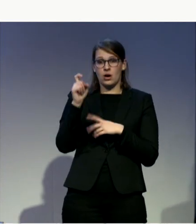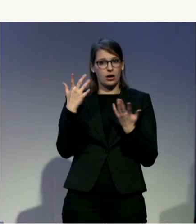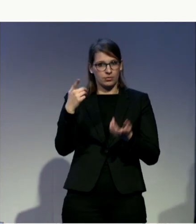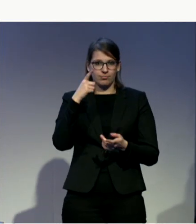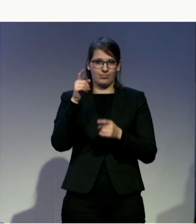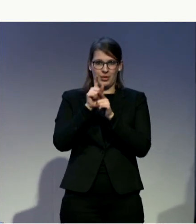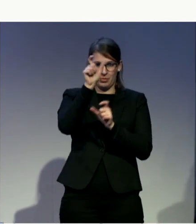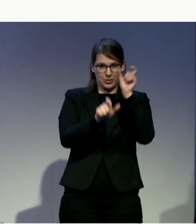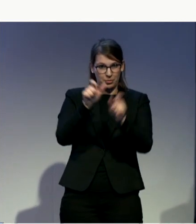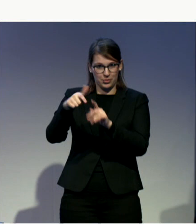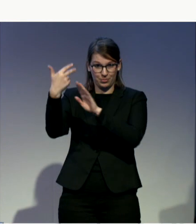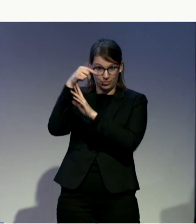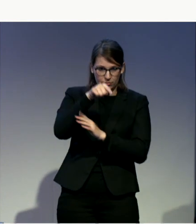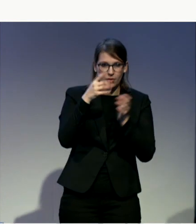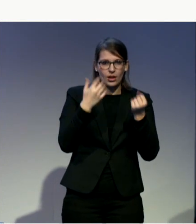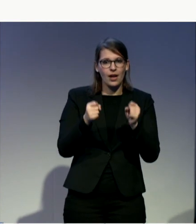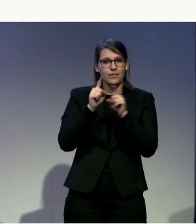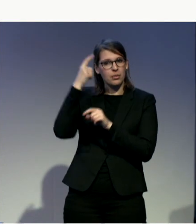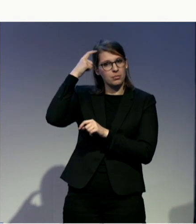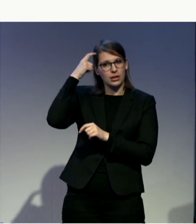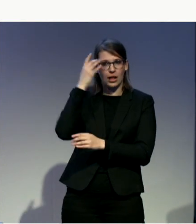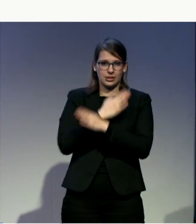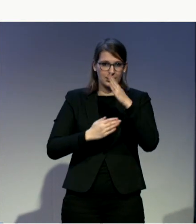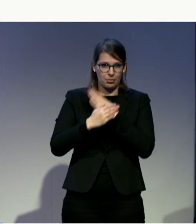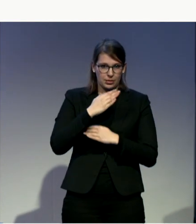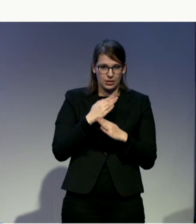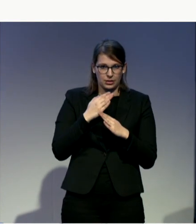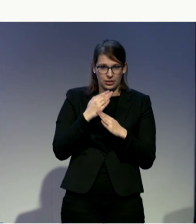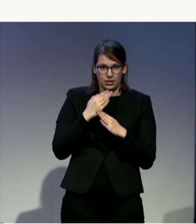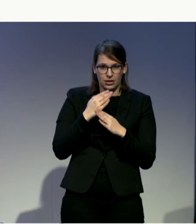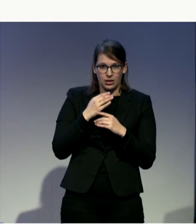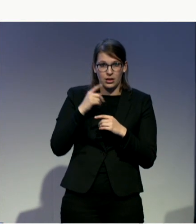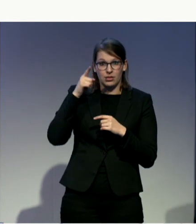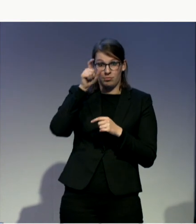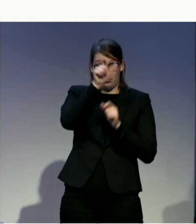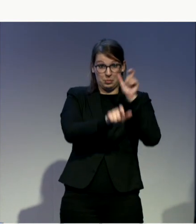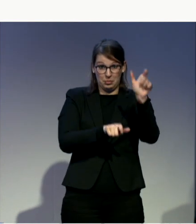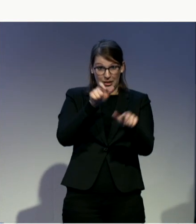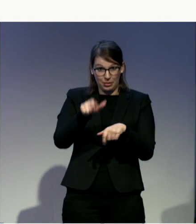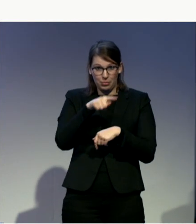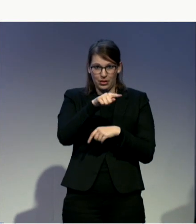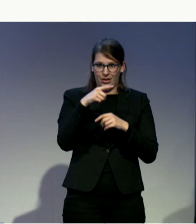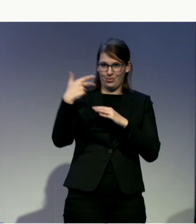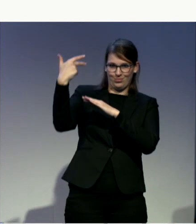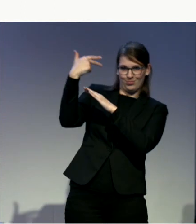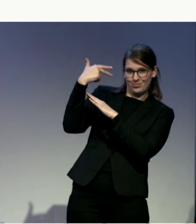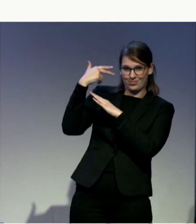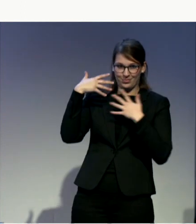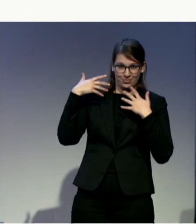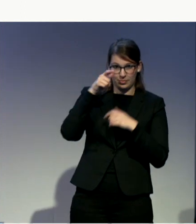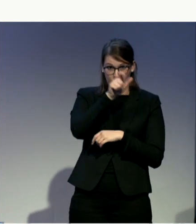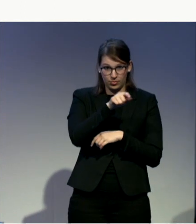disabilities. In fact, the lead stars of this film with intellectual disabilities have gone on to win